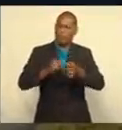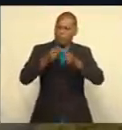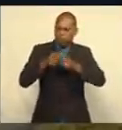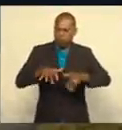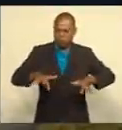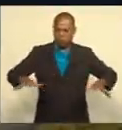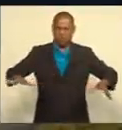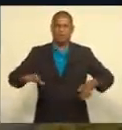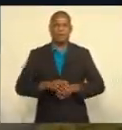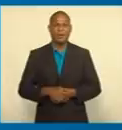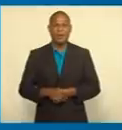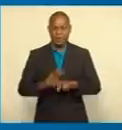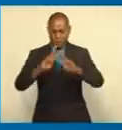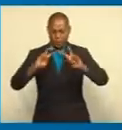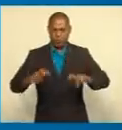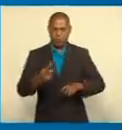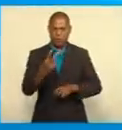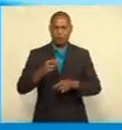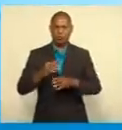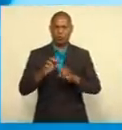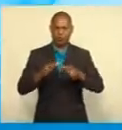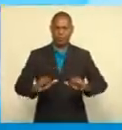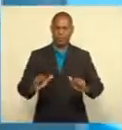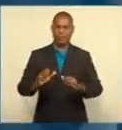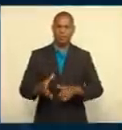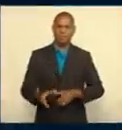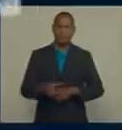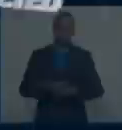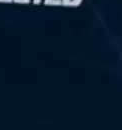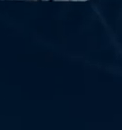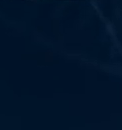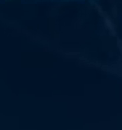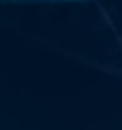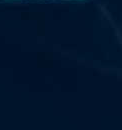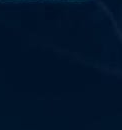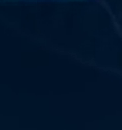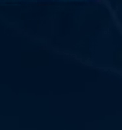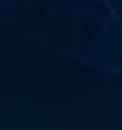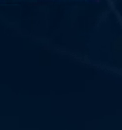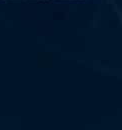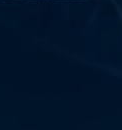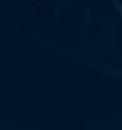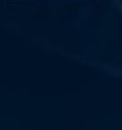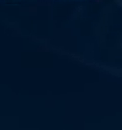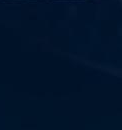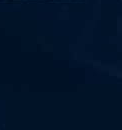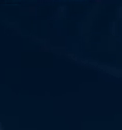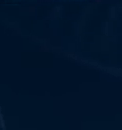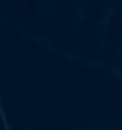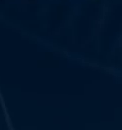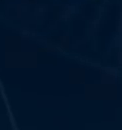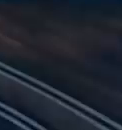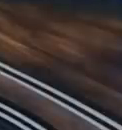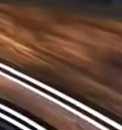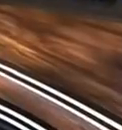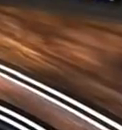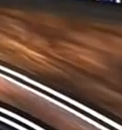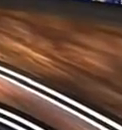drivers continue. From the studios of FBC Suva, Edwin Nang.